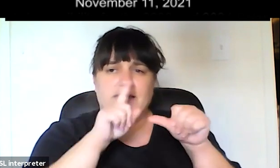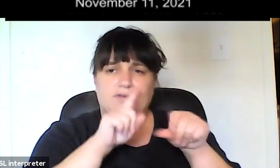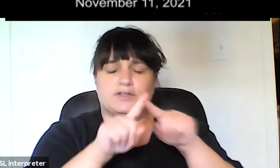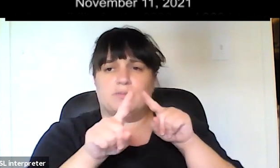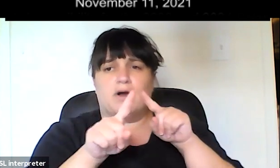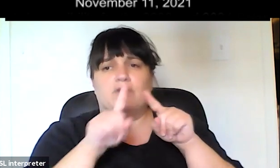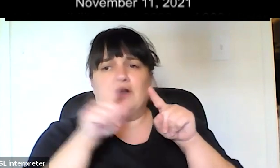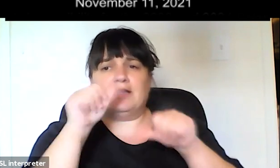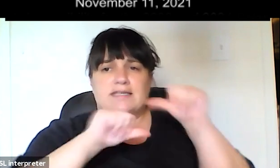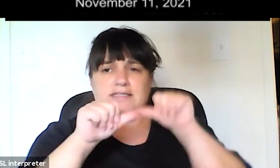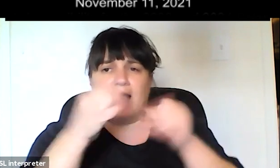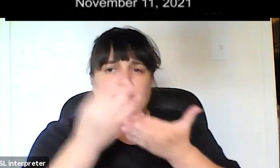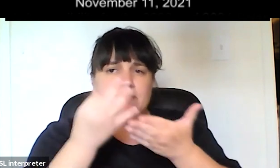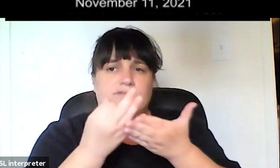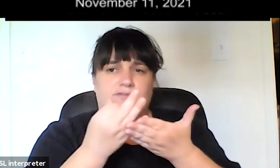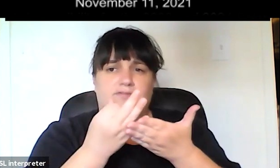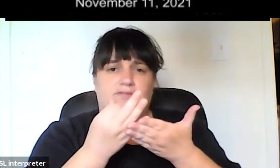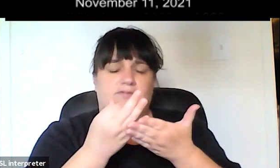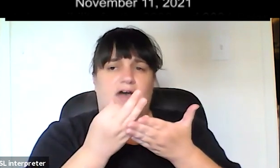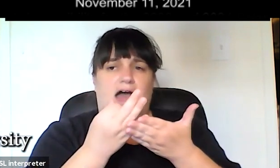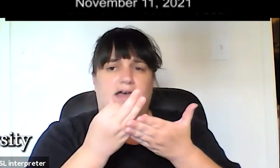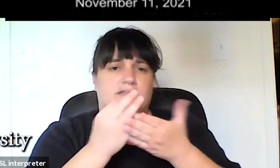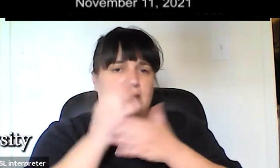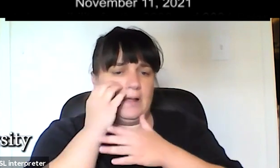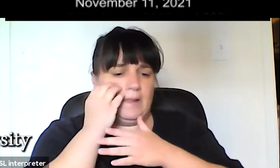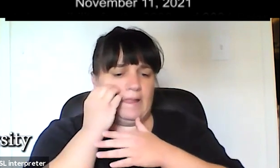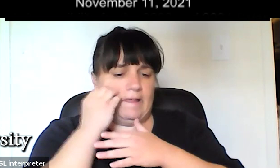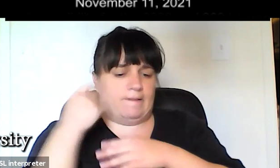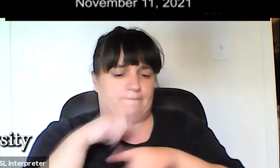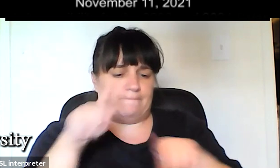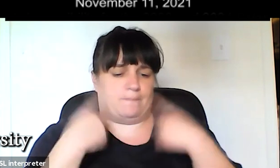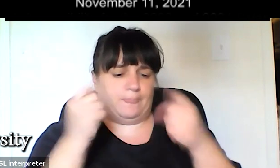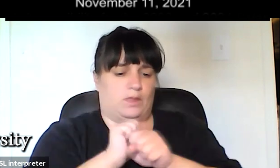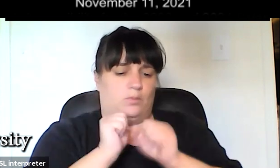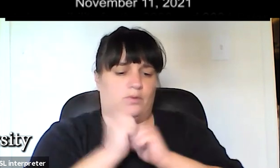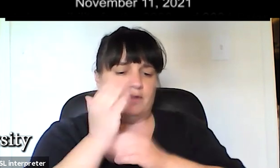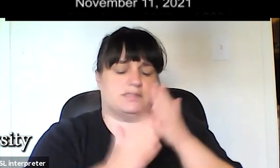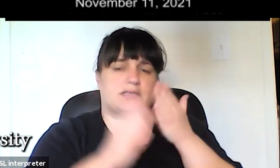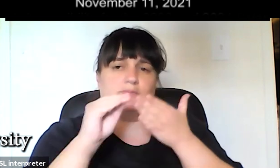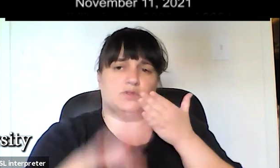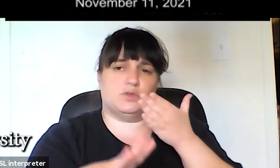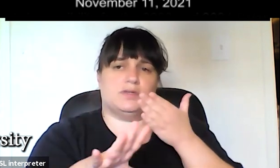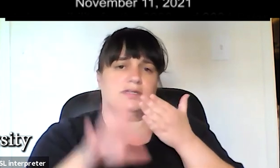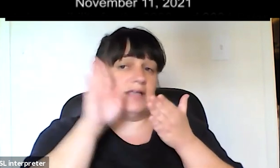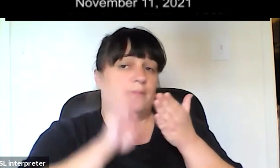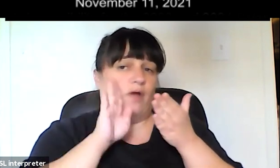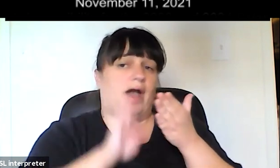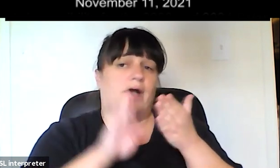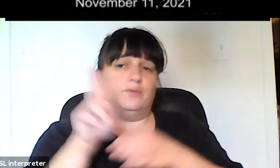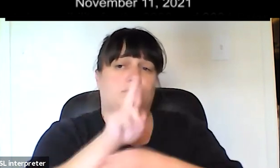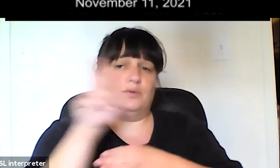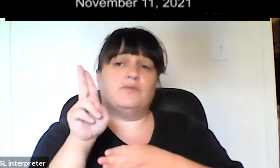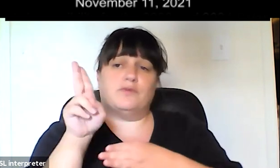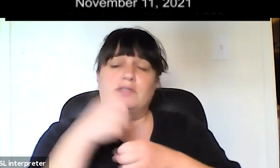science fact, where they tend to hold sway. So we've been working with some of my students at Brown University